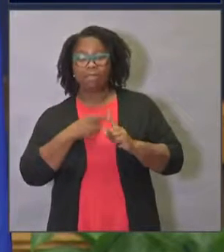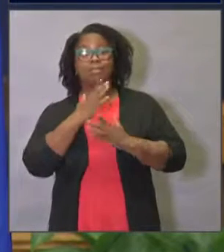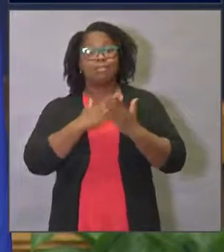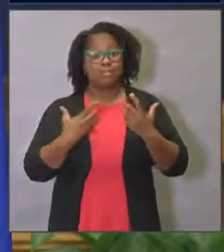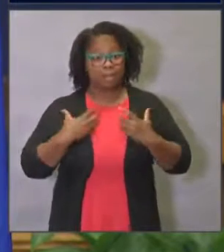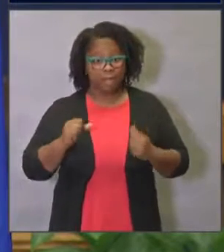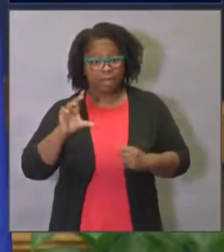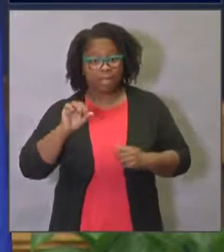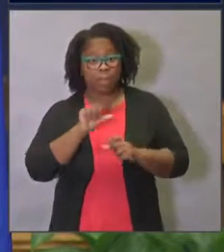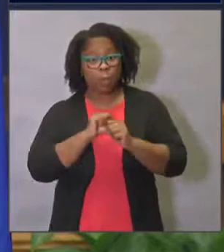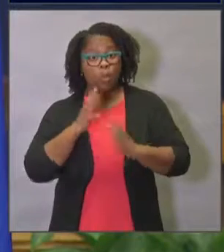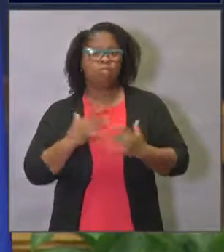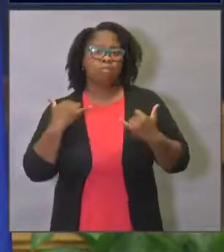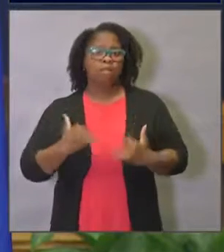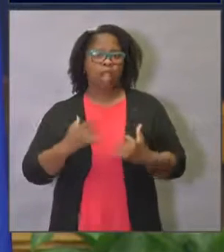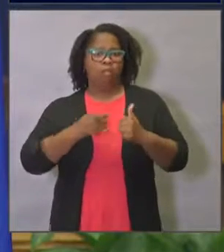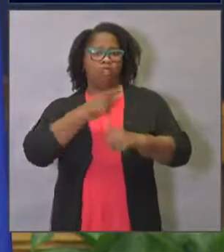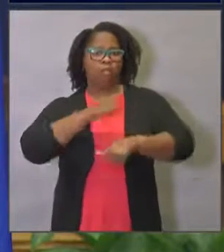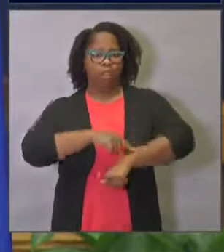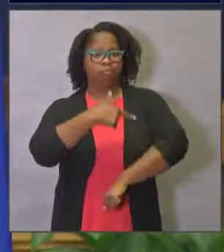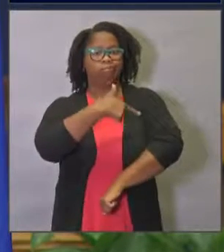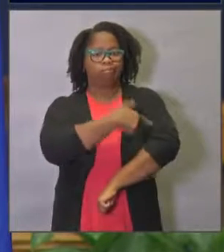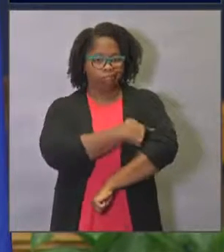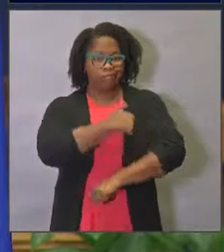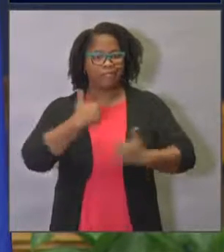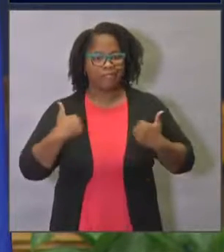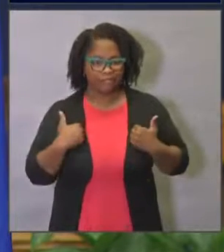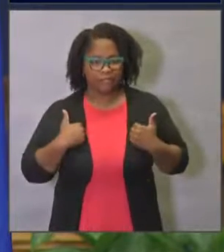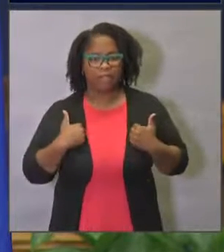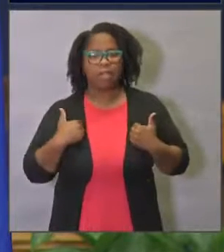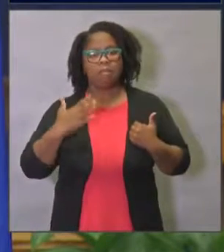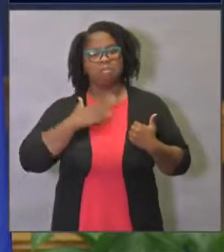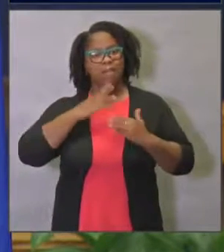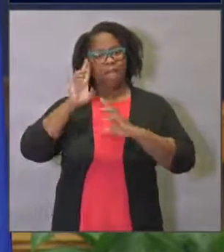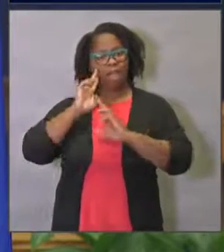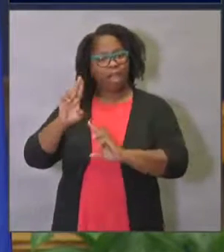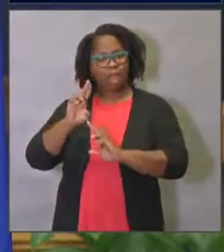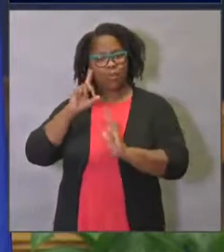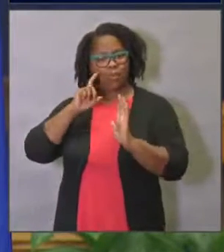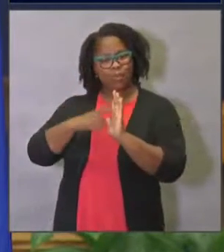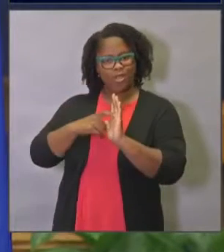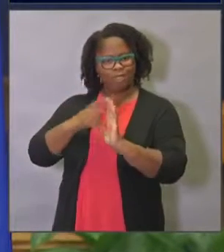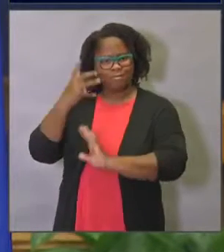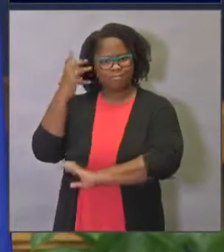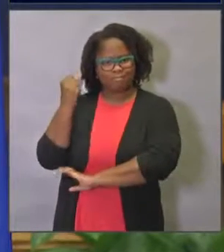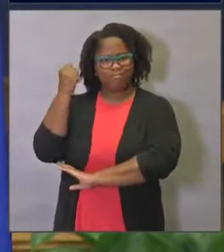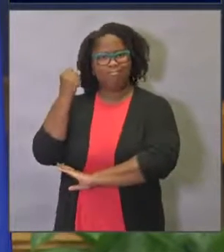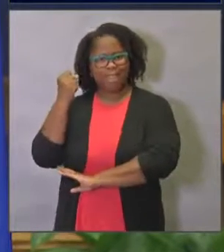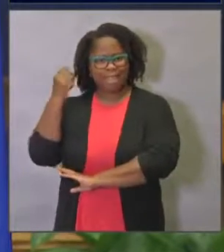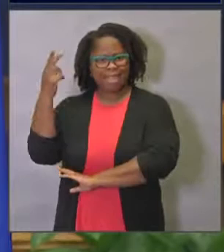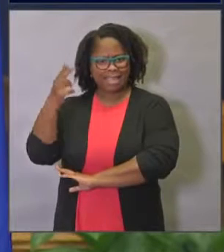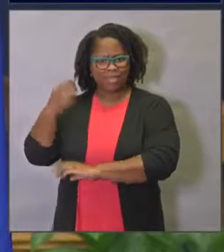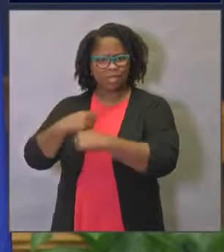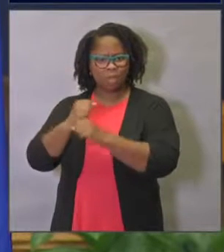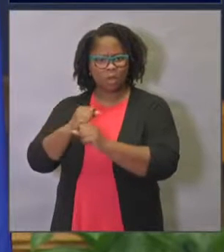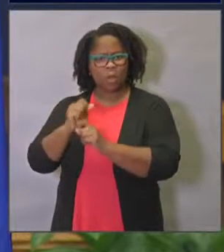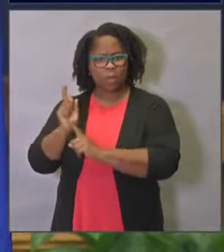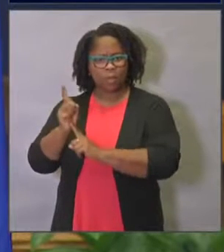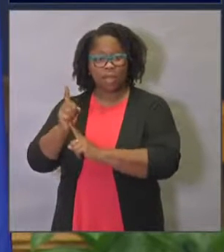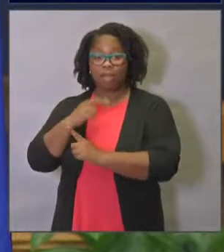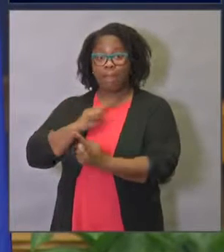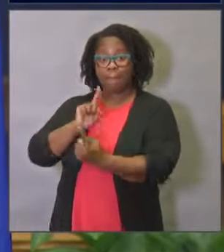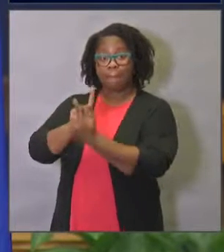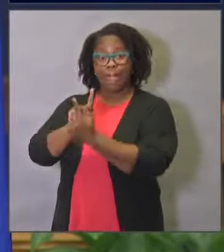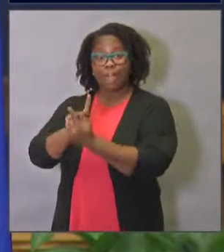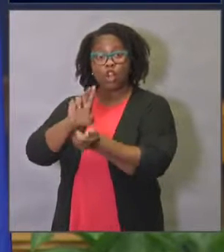first shot of the vaccine. I had the honor of witnessing that history-making moment, and I got to meet an ICU nurse